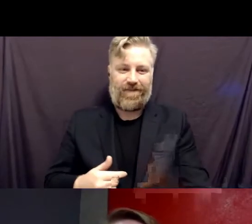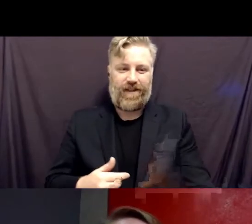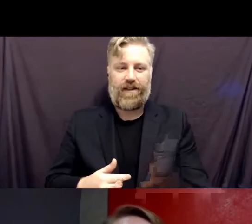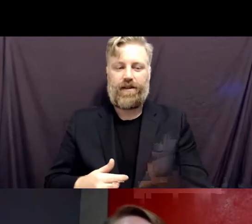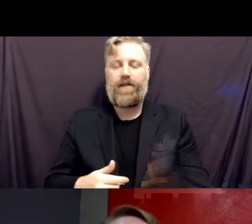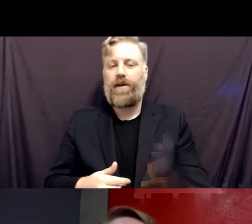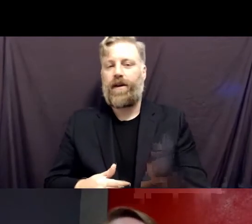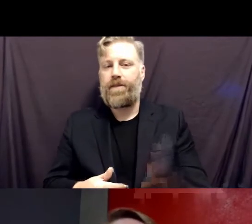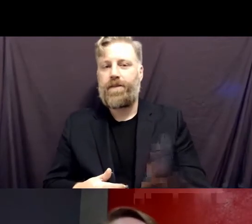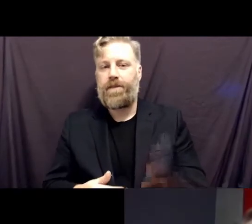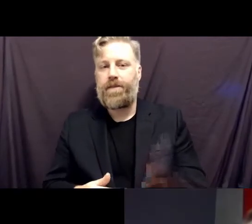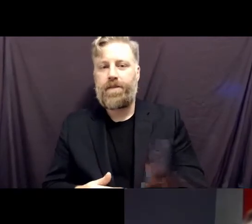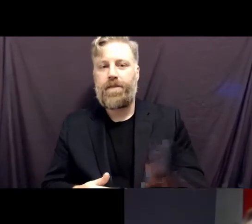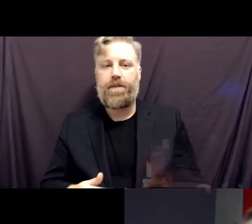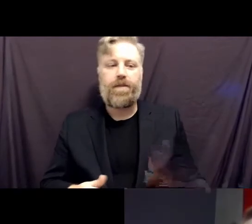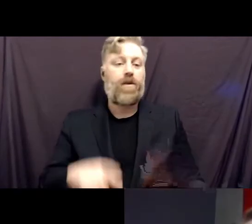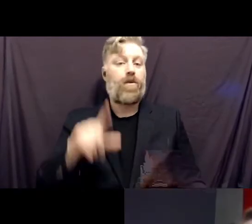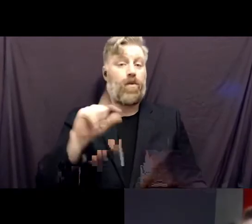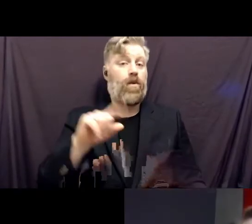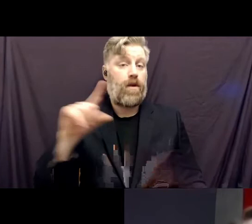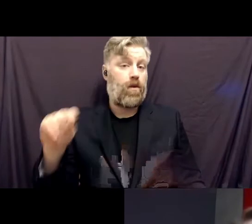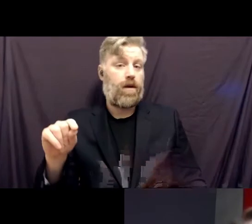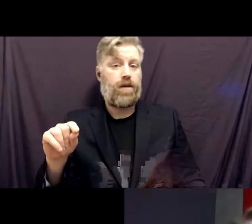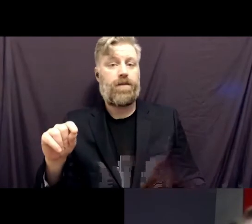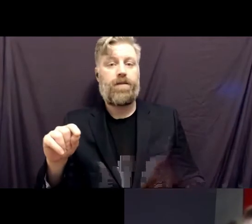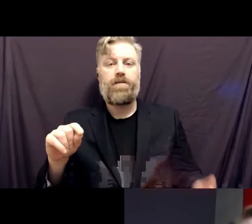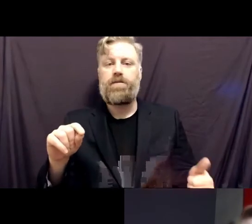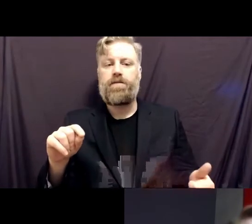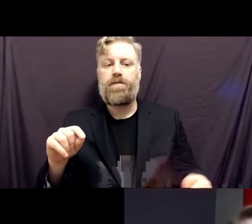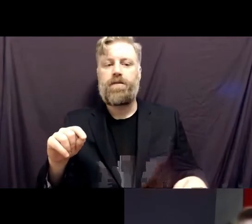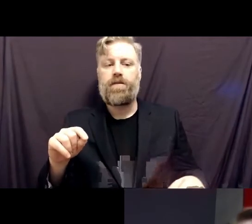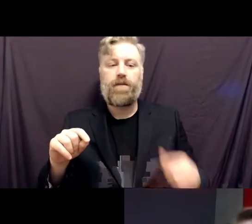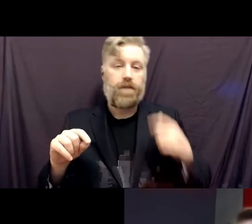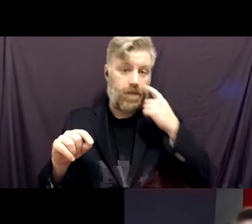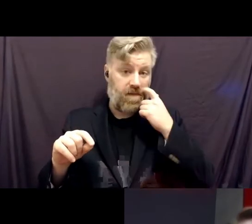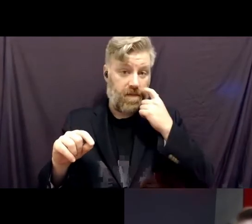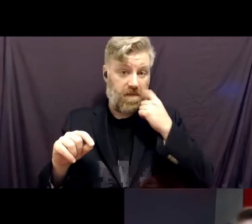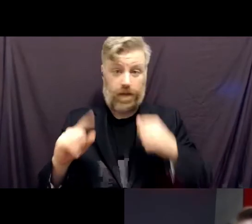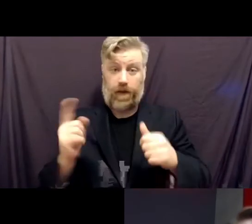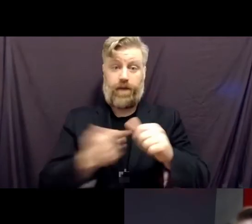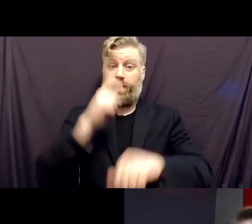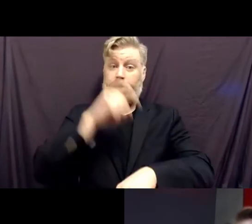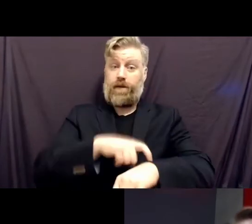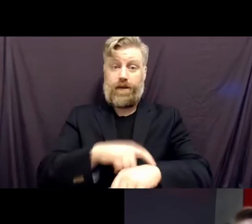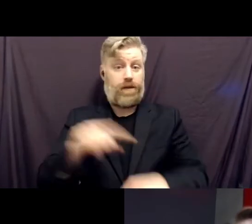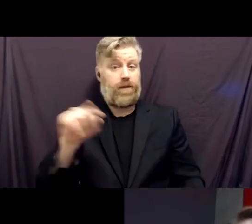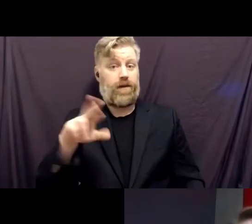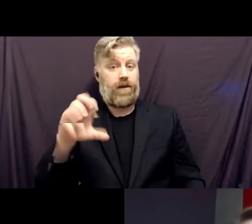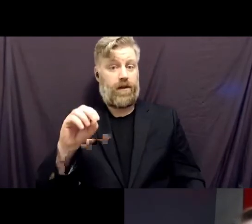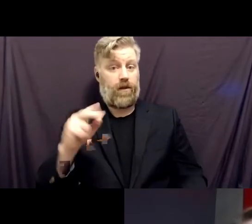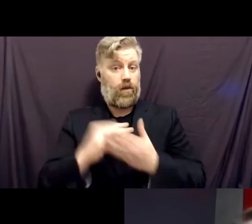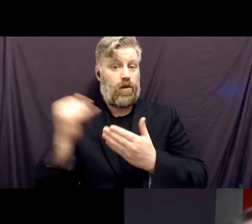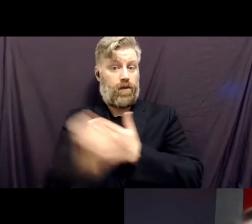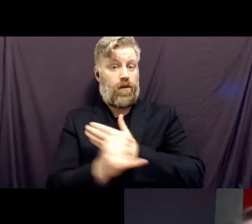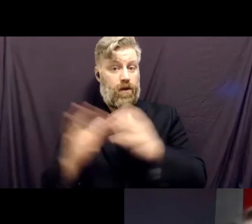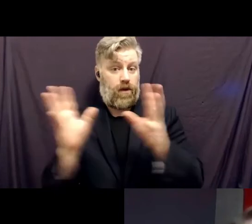in 2020, for the very first time during the Zero Project conference,